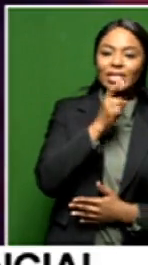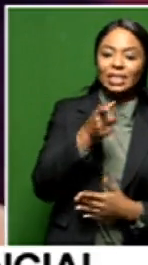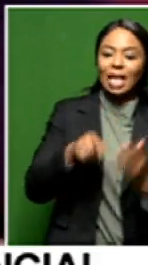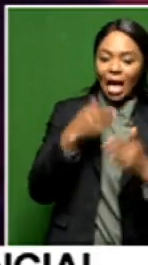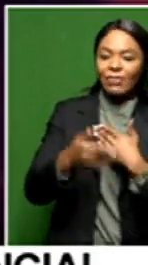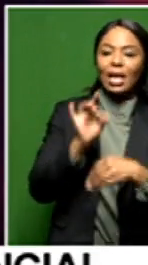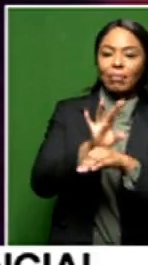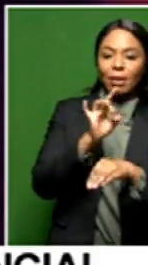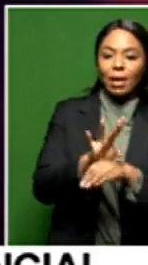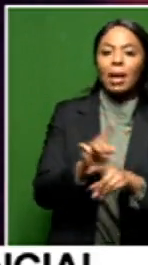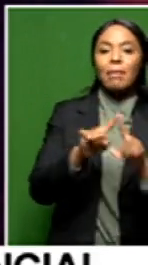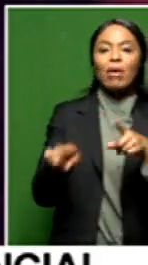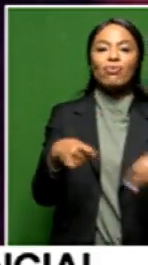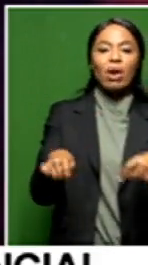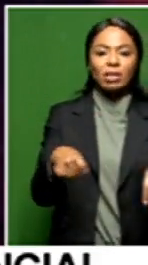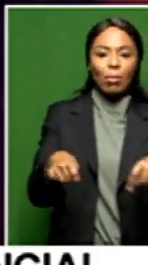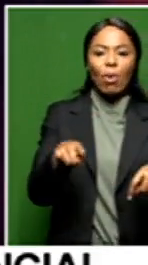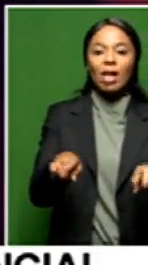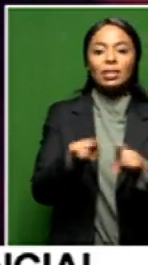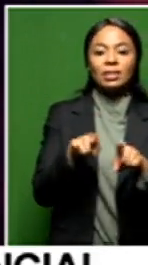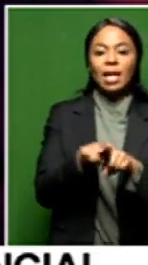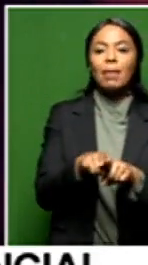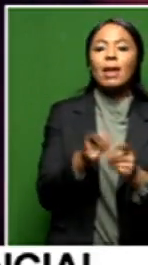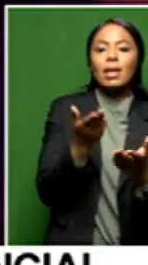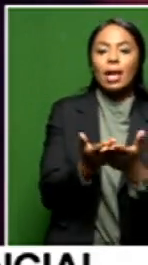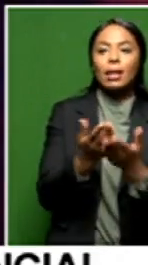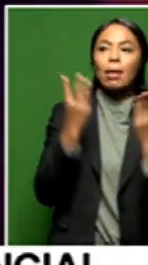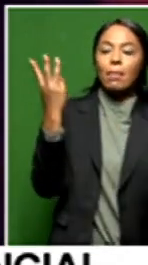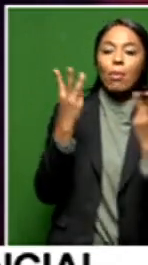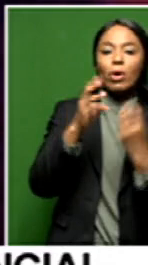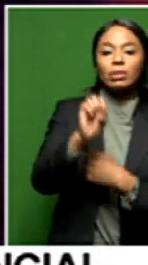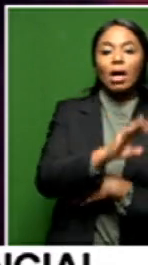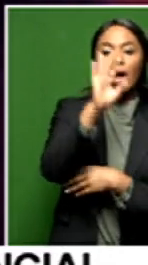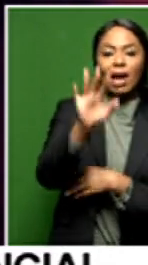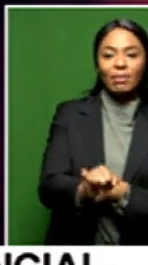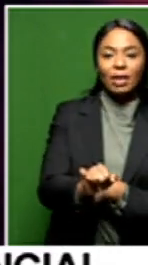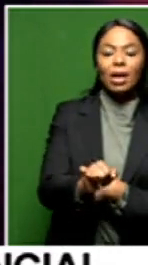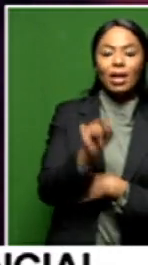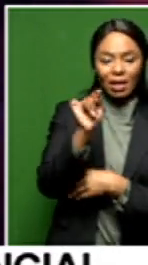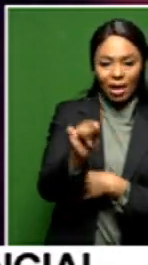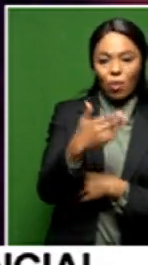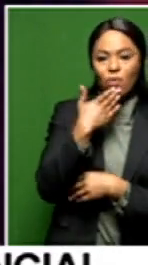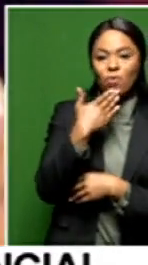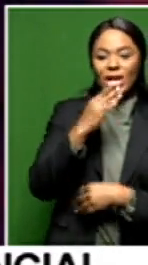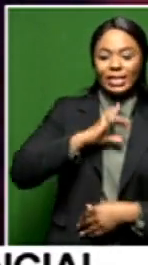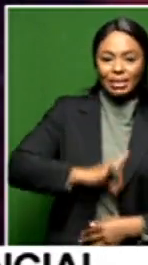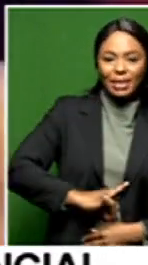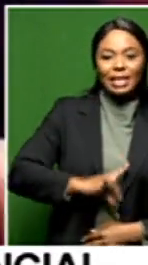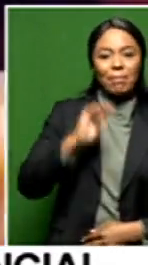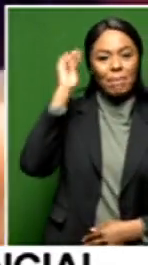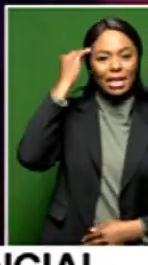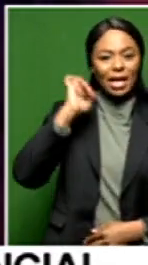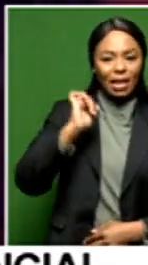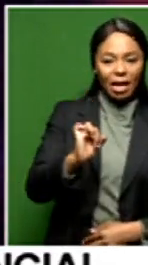importantly, that are snackable and in bite-sized chunks so that the people of South Africa that are mentally depleted in terms of their ability